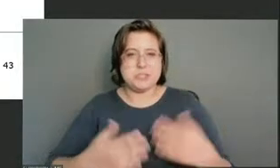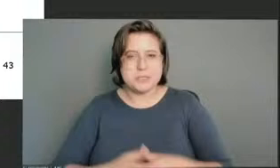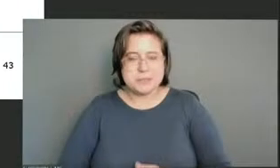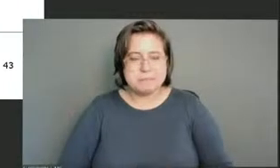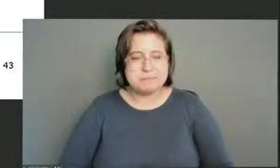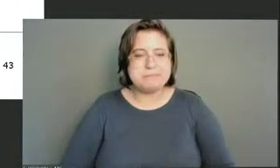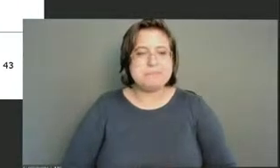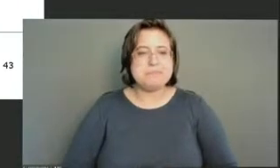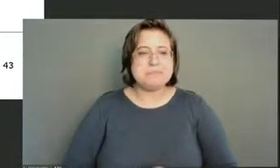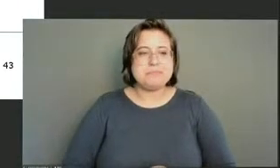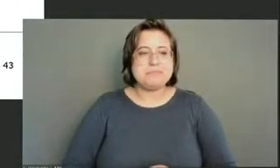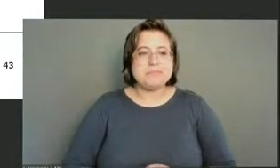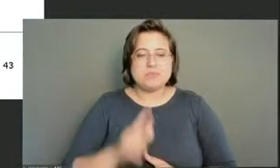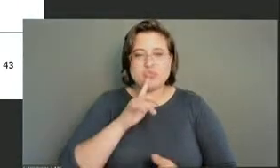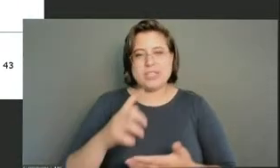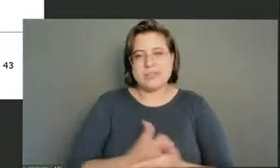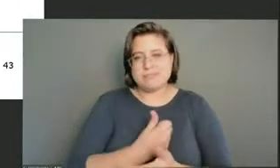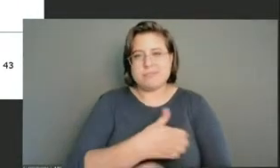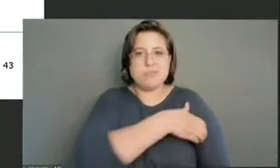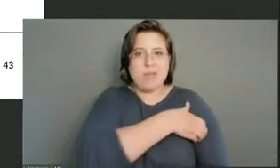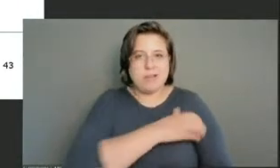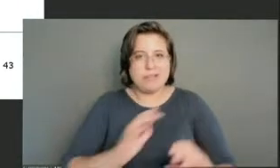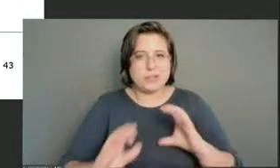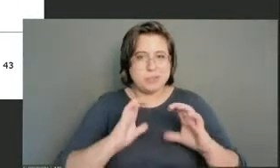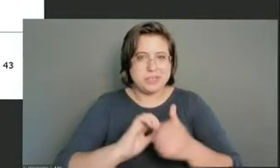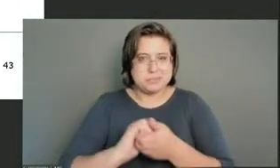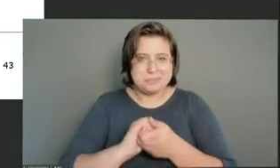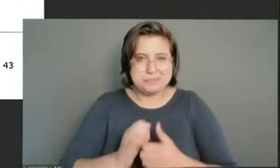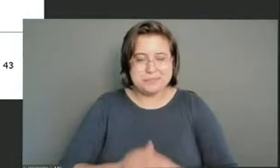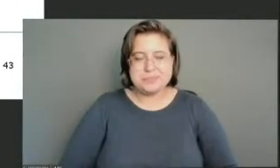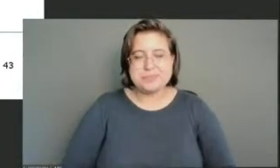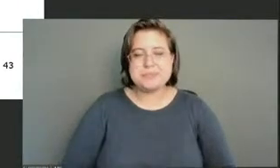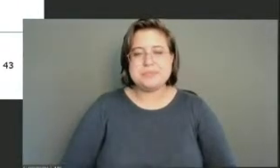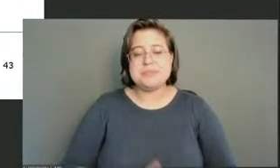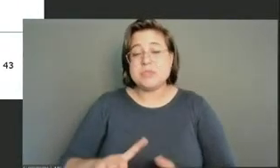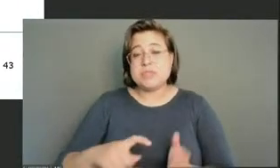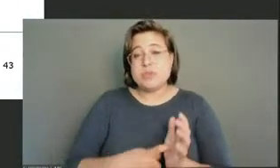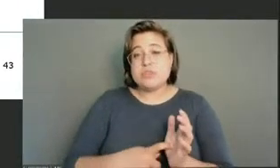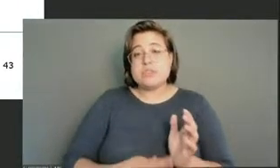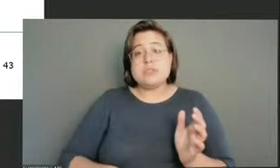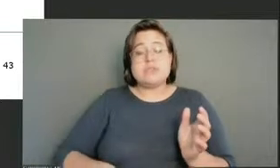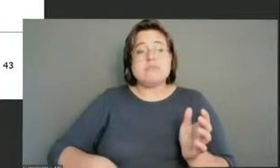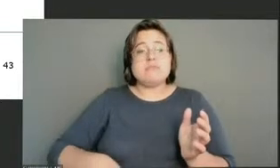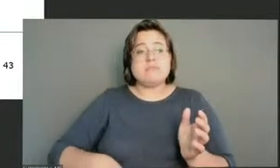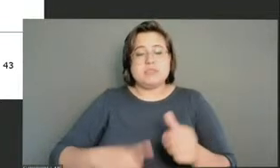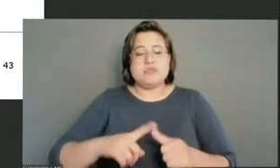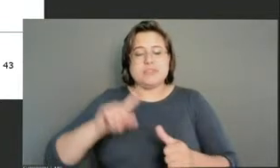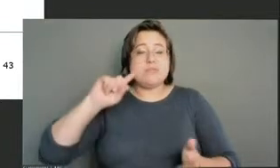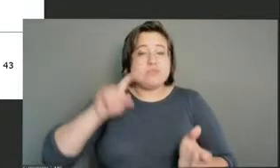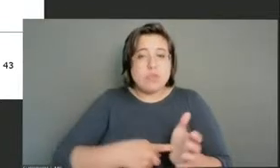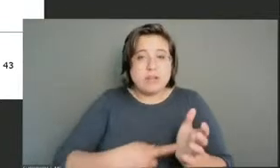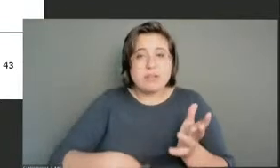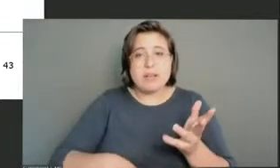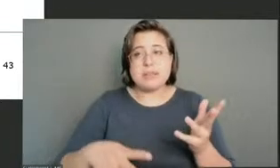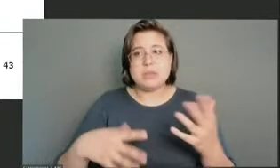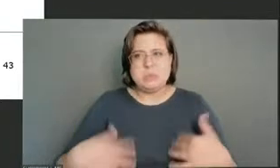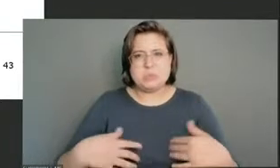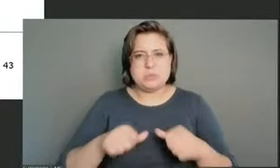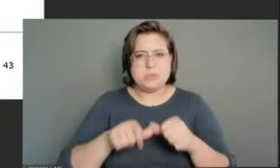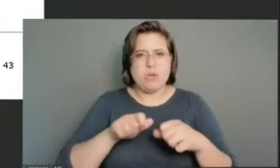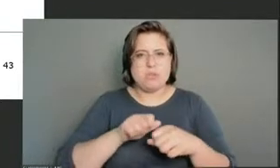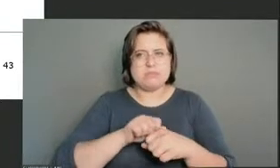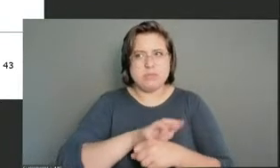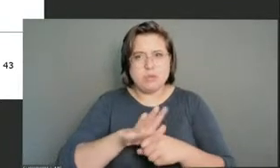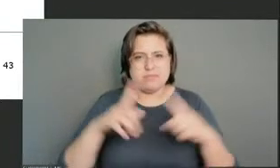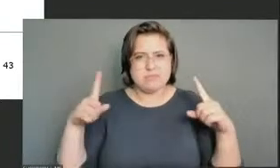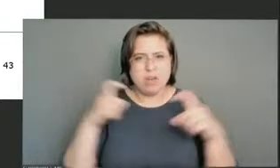and collaborations. So first, recognizing the complexity of long COVID and how it impacts every aspect of an